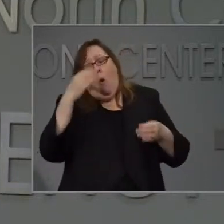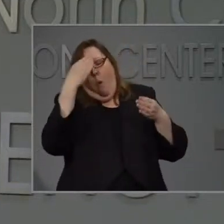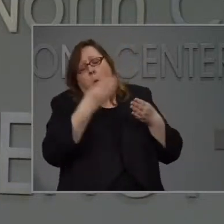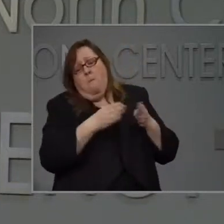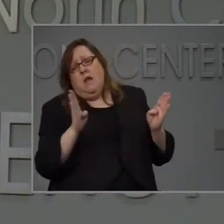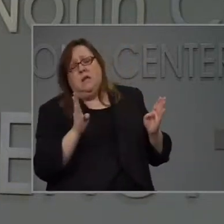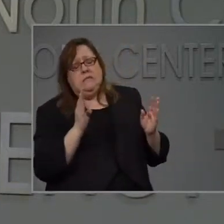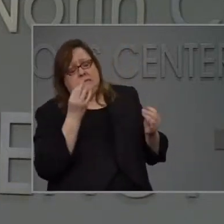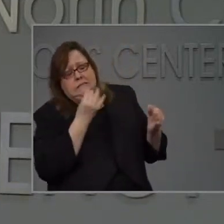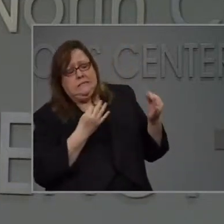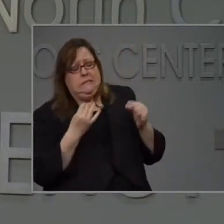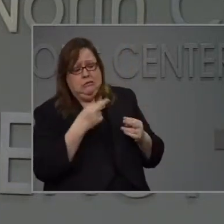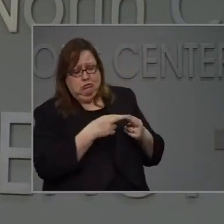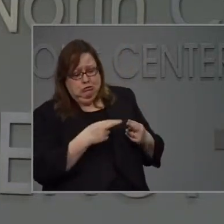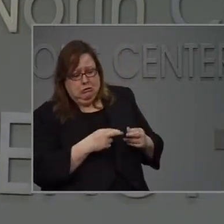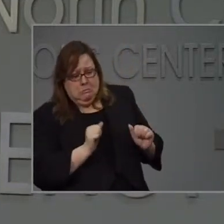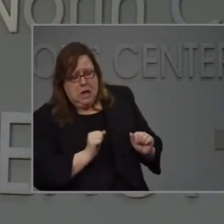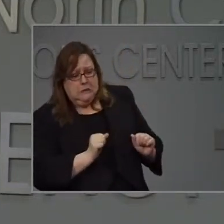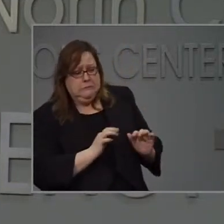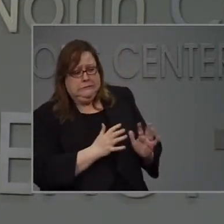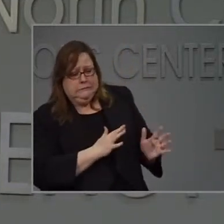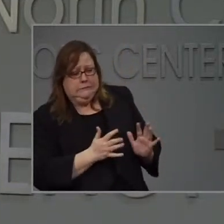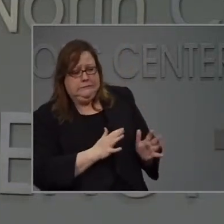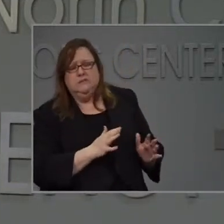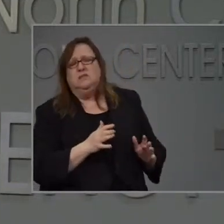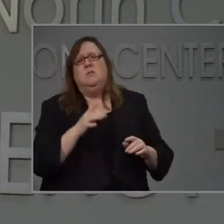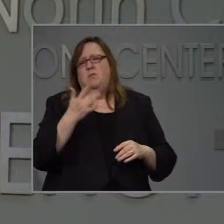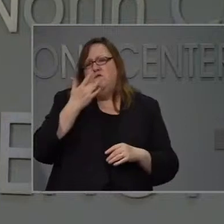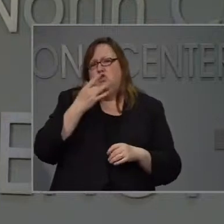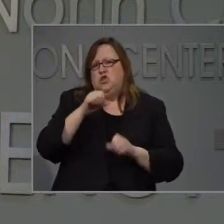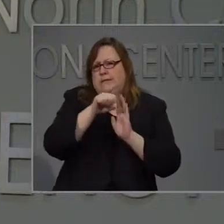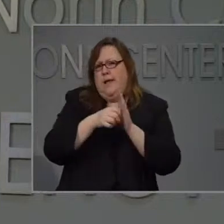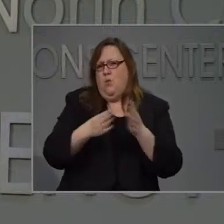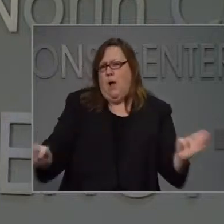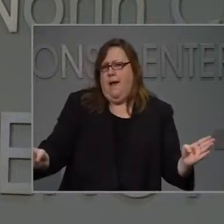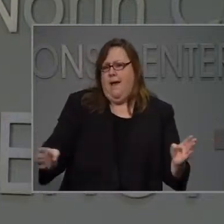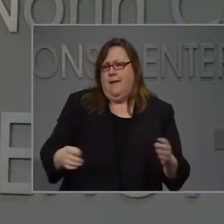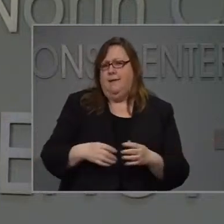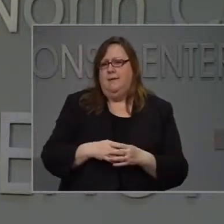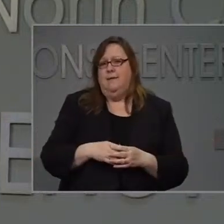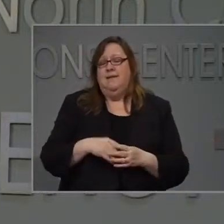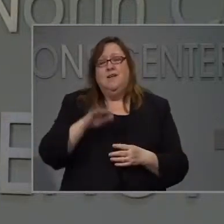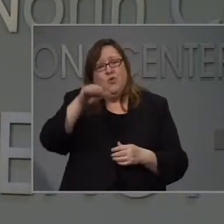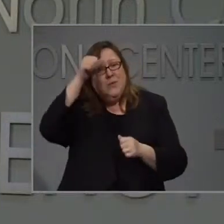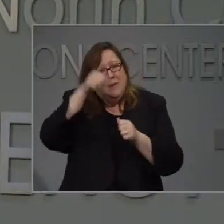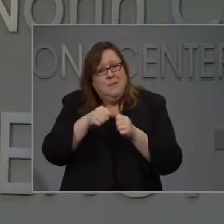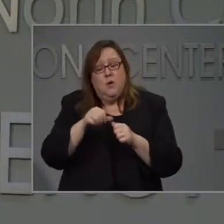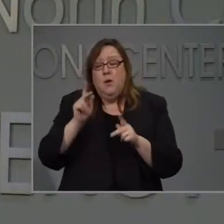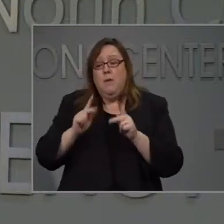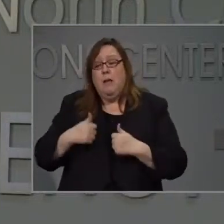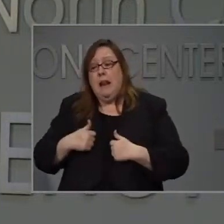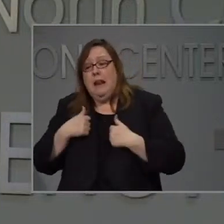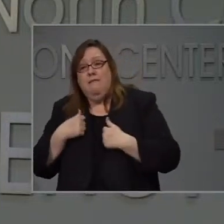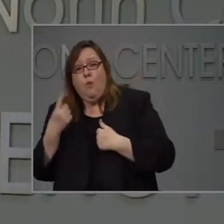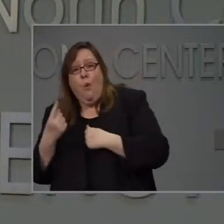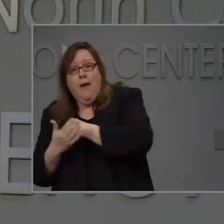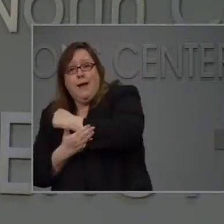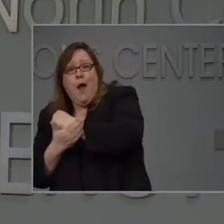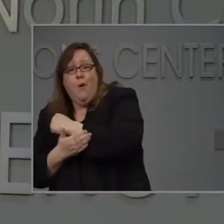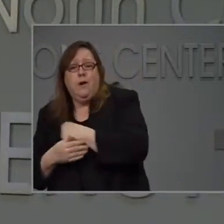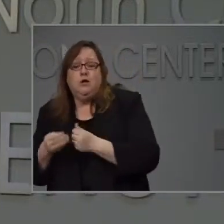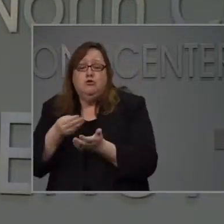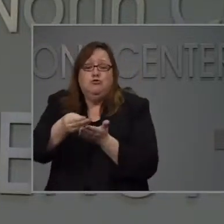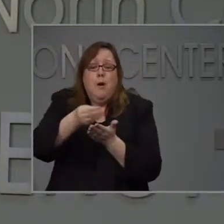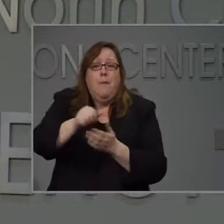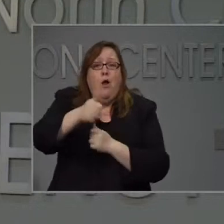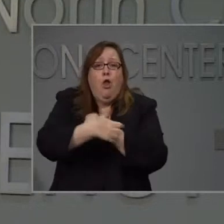done regionally, but remembering that many people live in one county, work in another, shop in another,